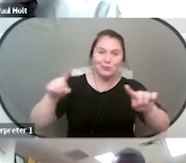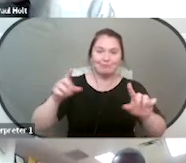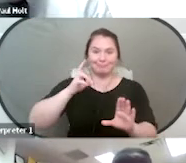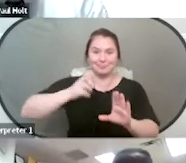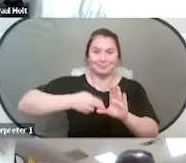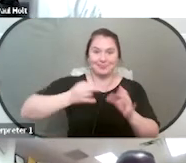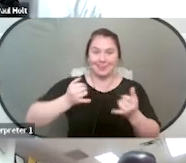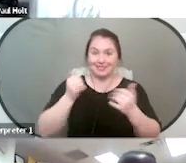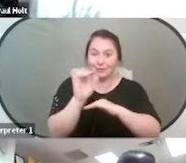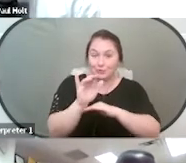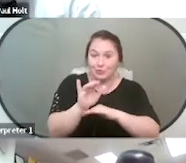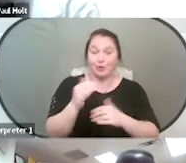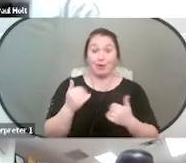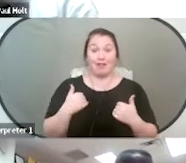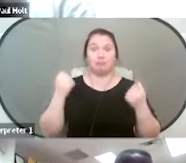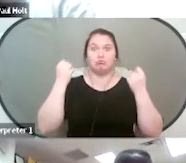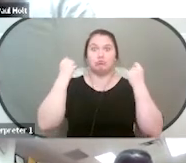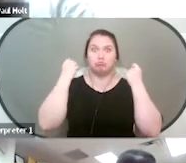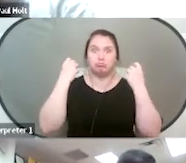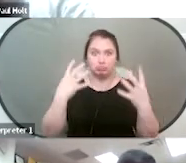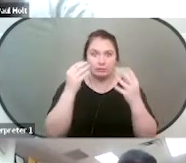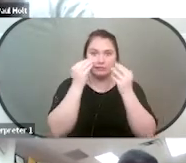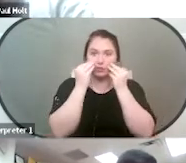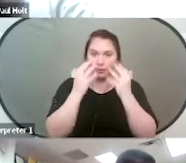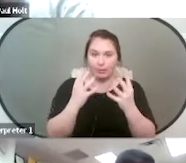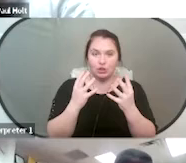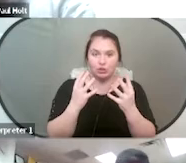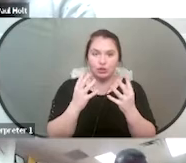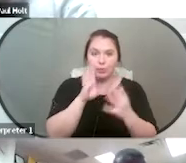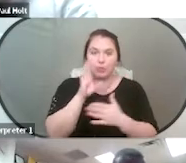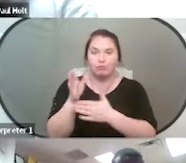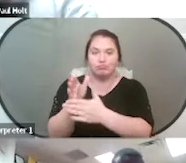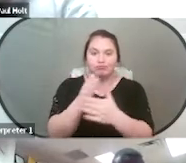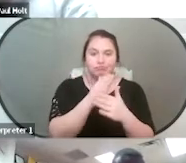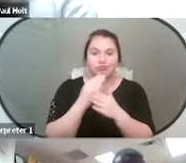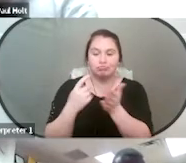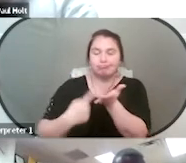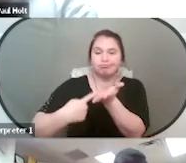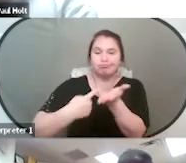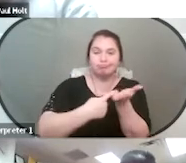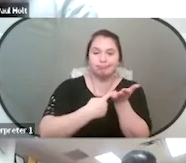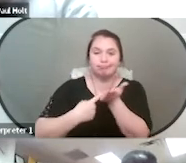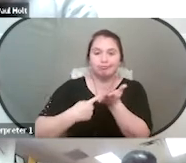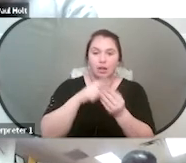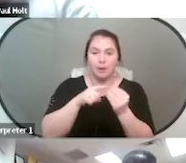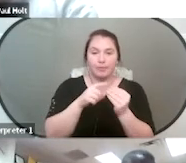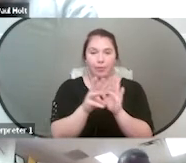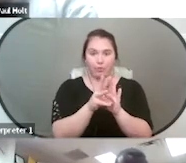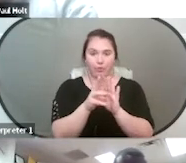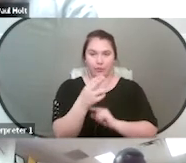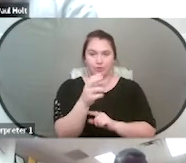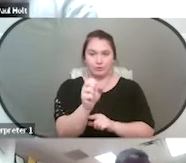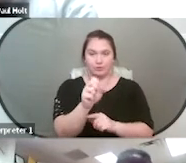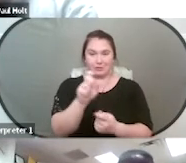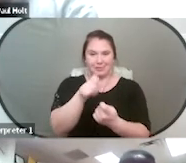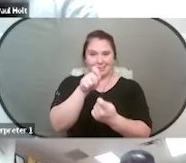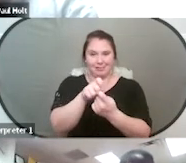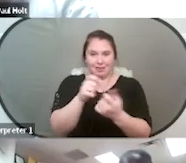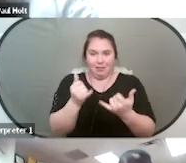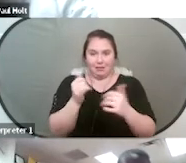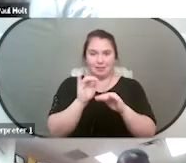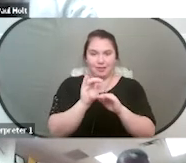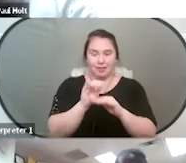a lot of information to share. We're going to spend a good amount of time talking about Waco High School this evening